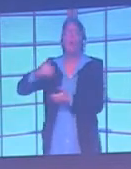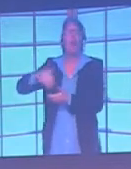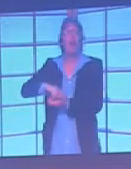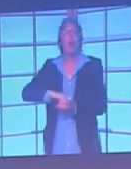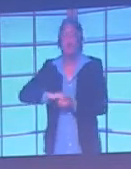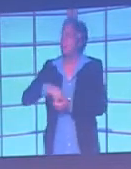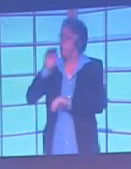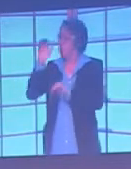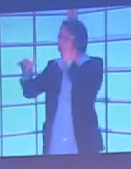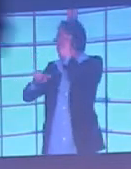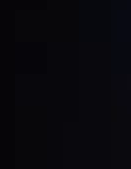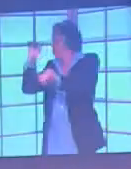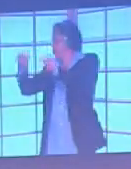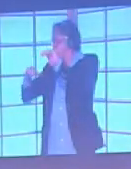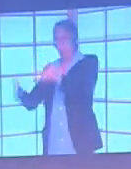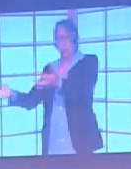said,